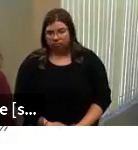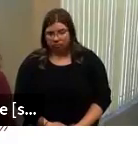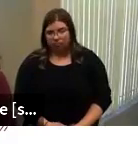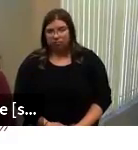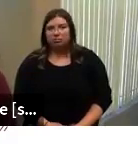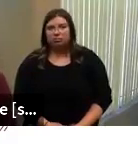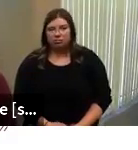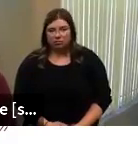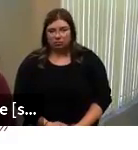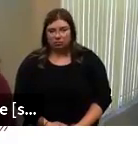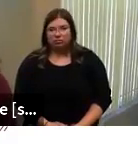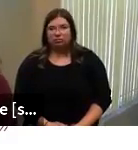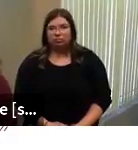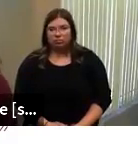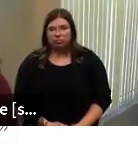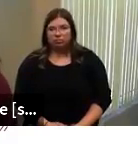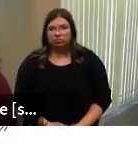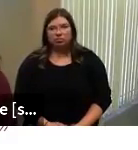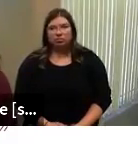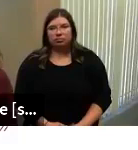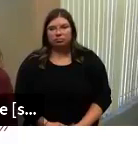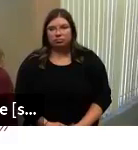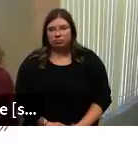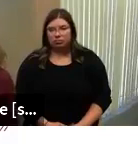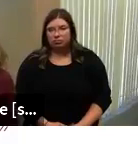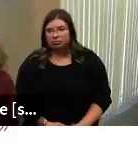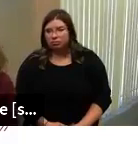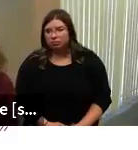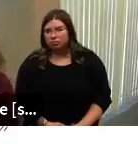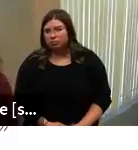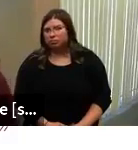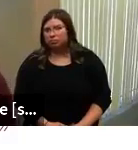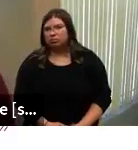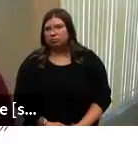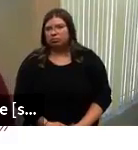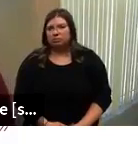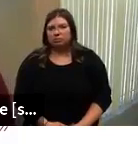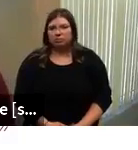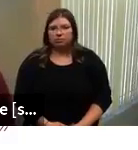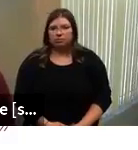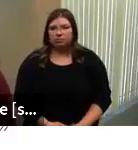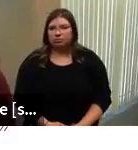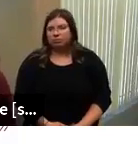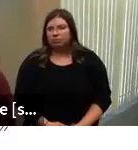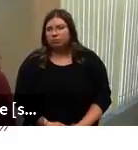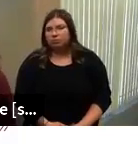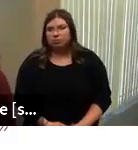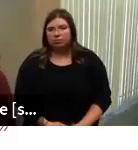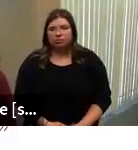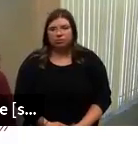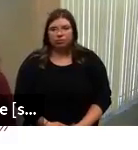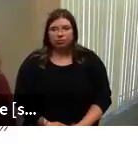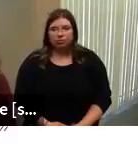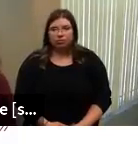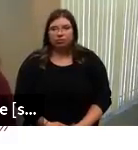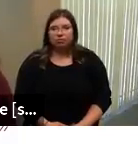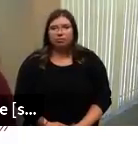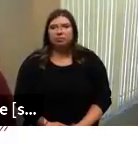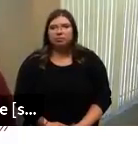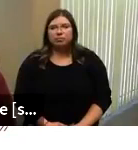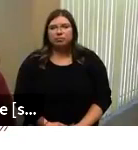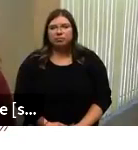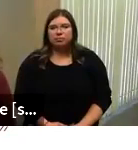we're really going to dig deep into the language and discuss medical issues and the vocabulary will get more